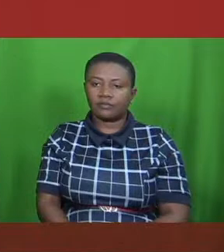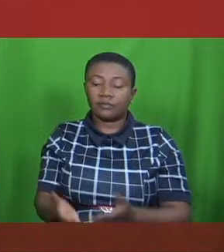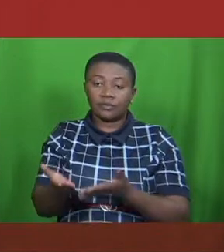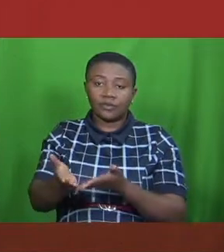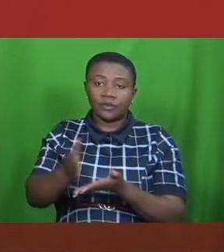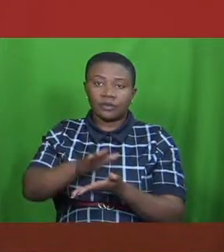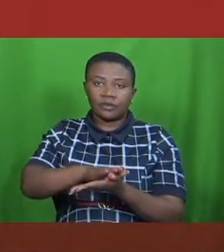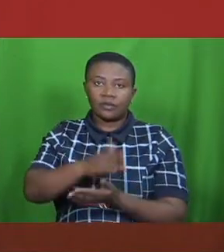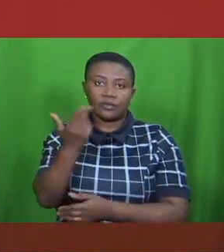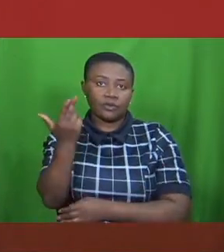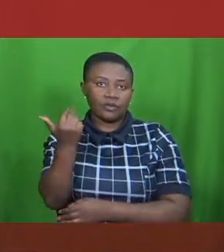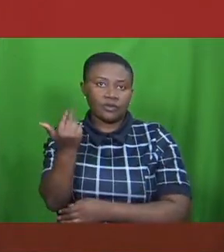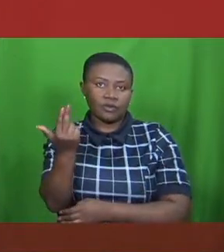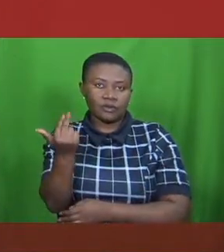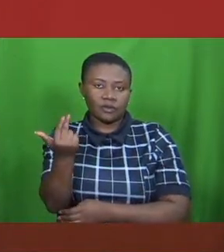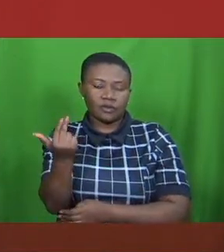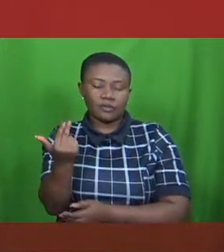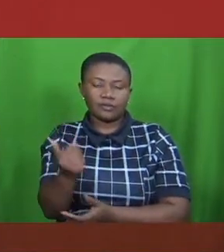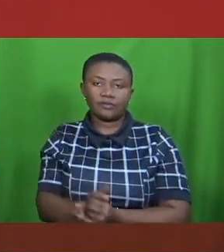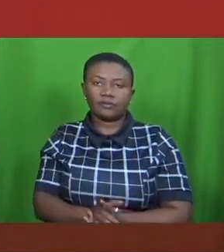Page 13.